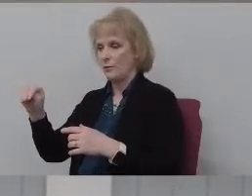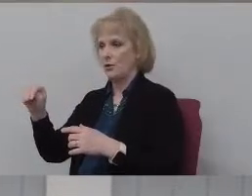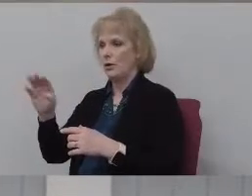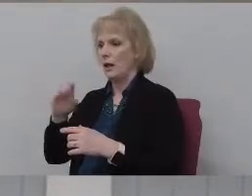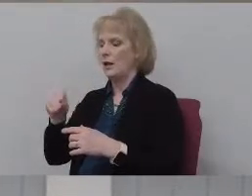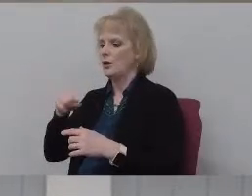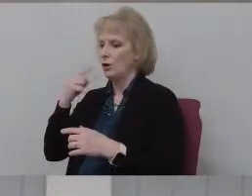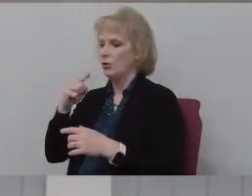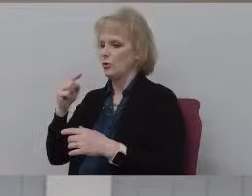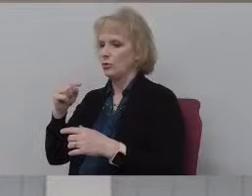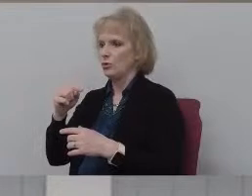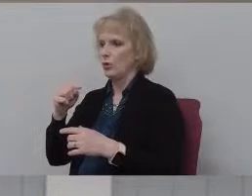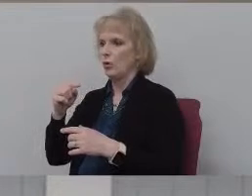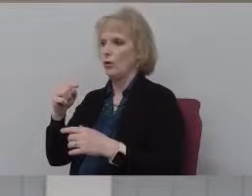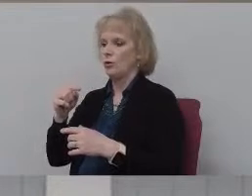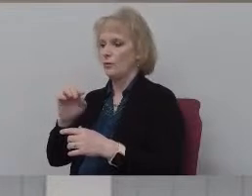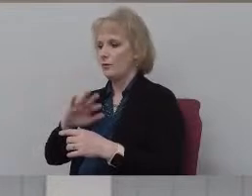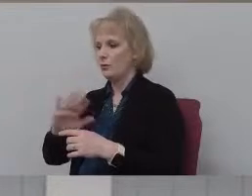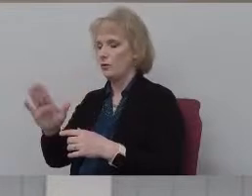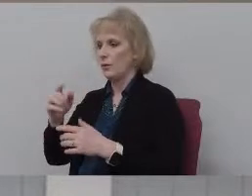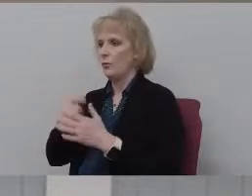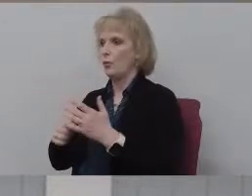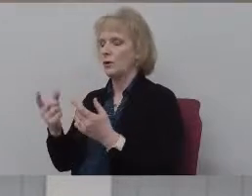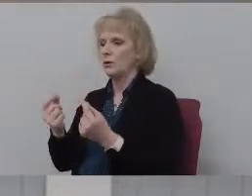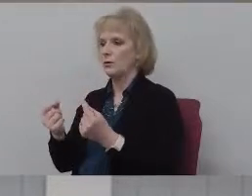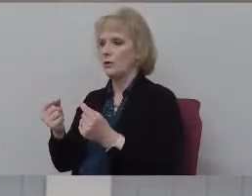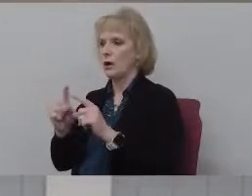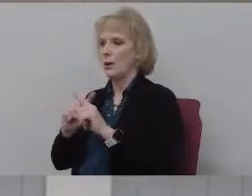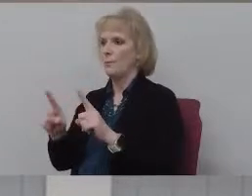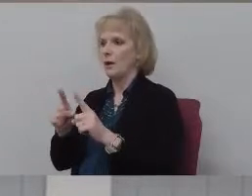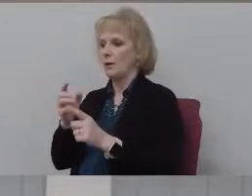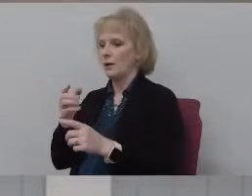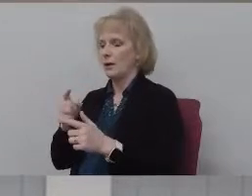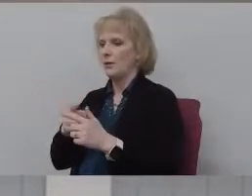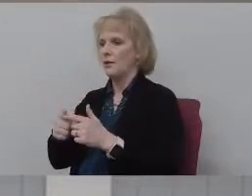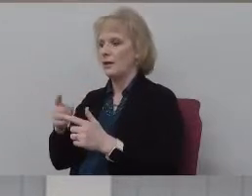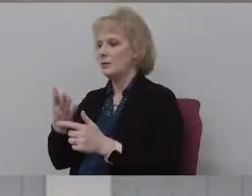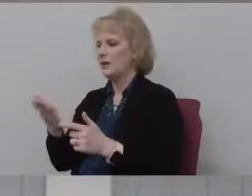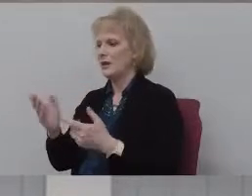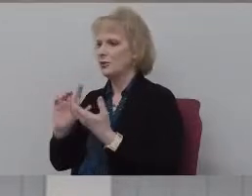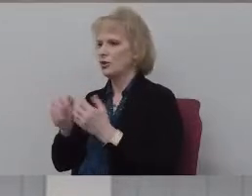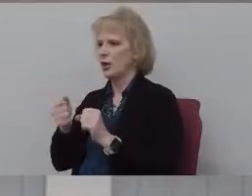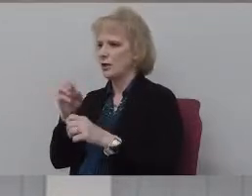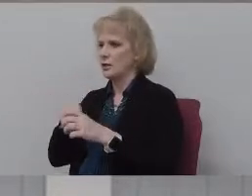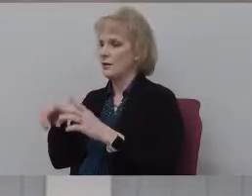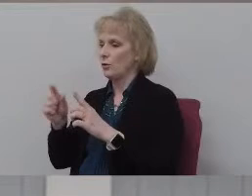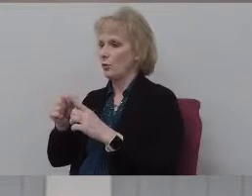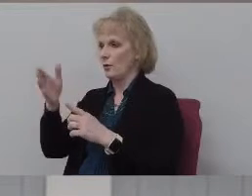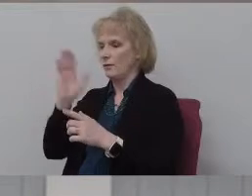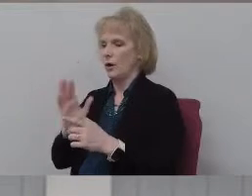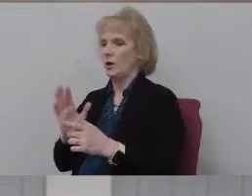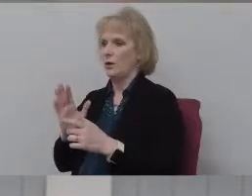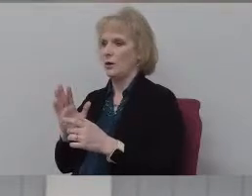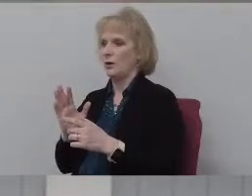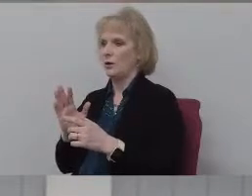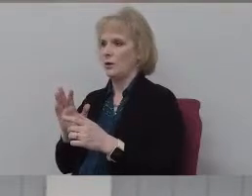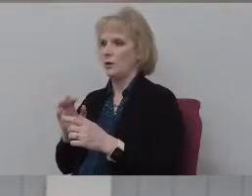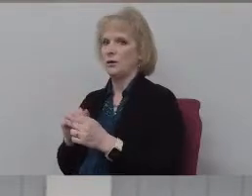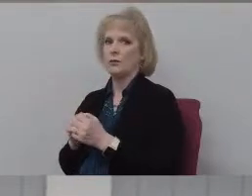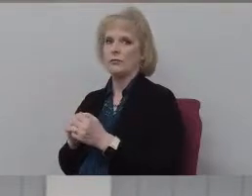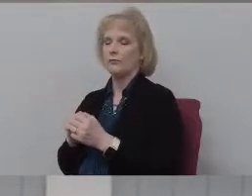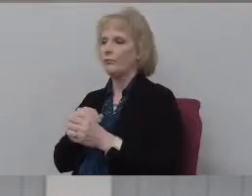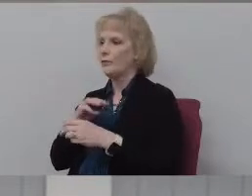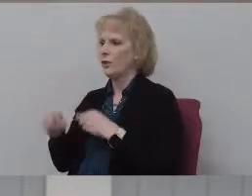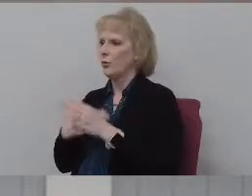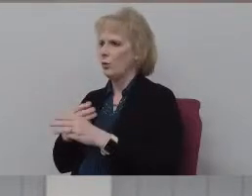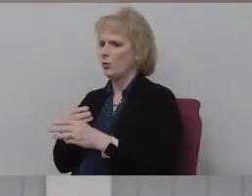him what to do. But then things change in the Word of God. You know, the world in